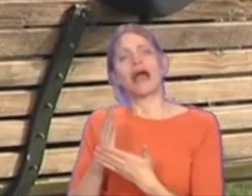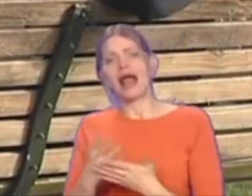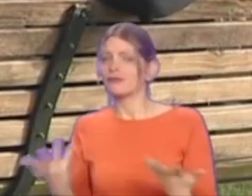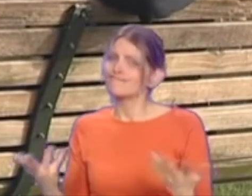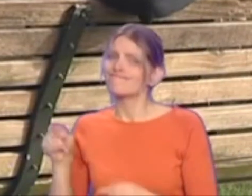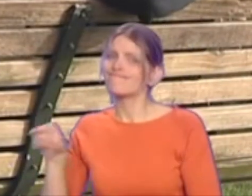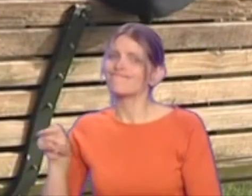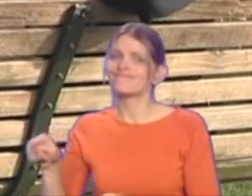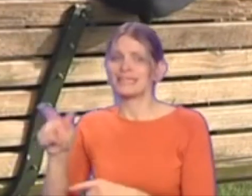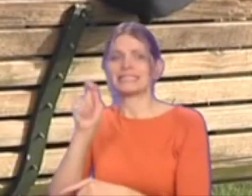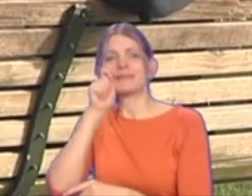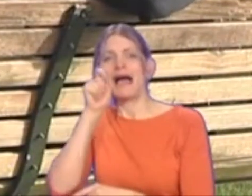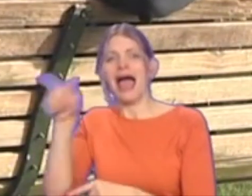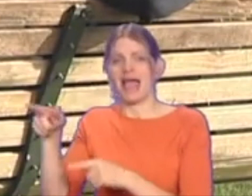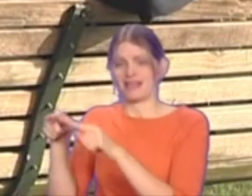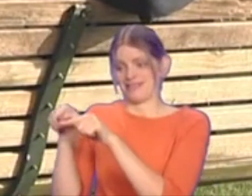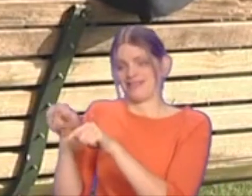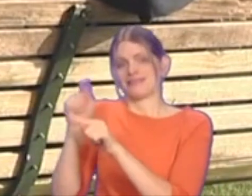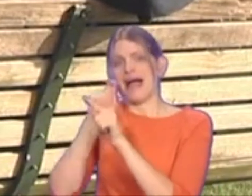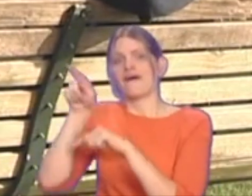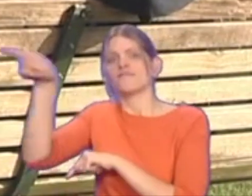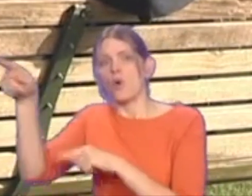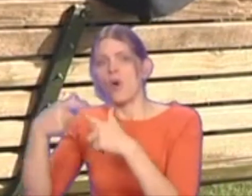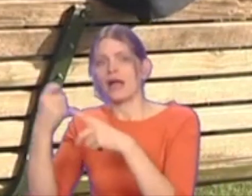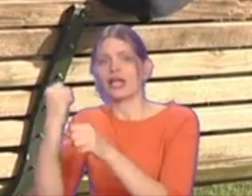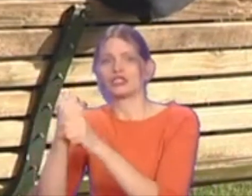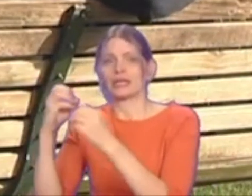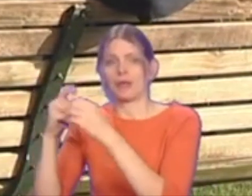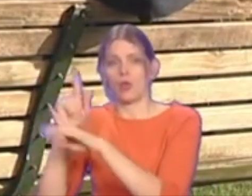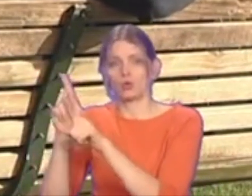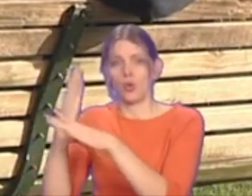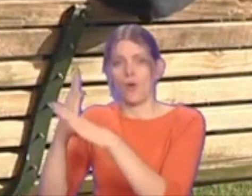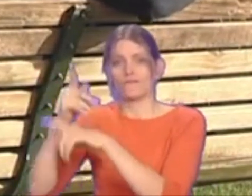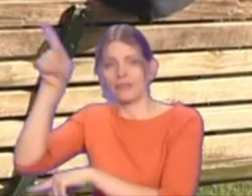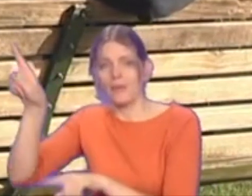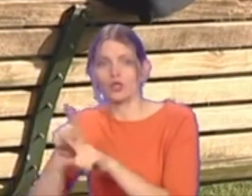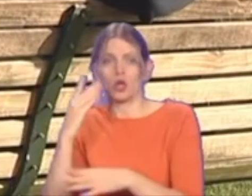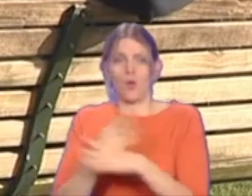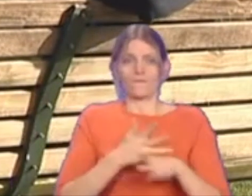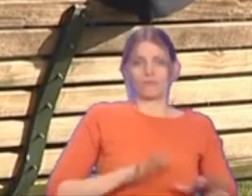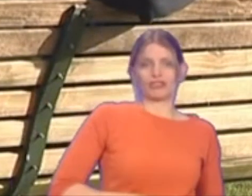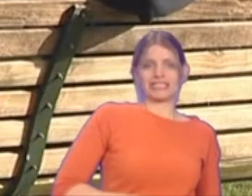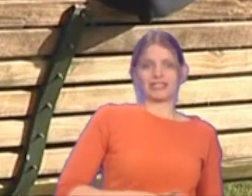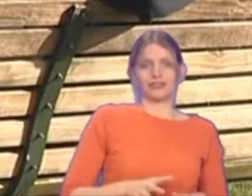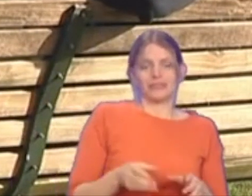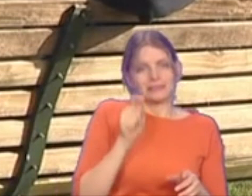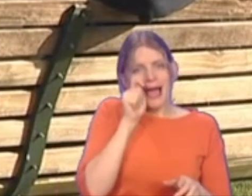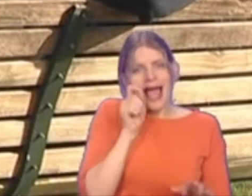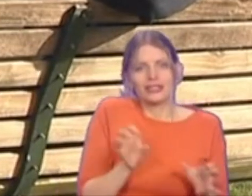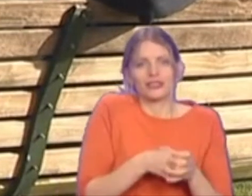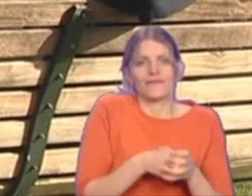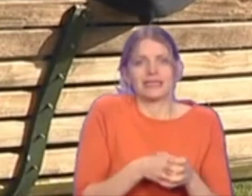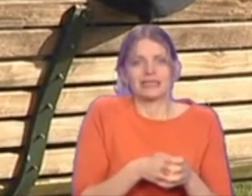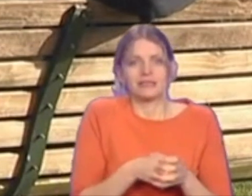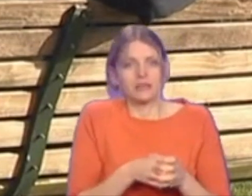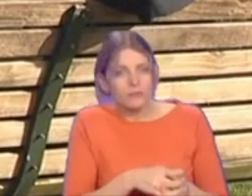The British then recruited him to work for the British Secret Service. Right. So you had this amazing situation of a KGB officer being